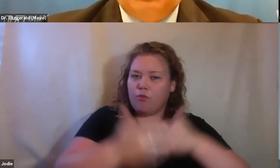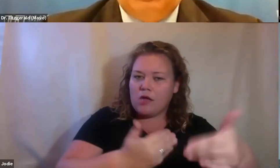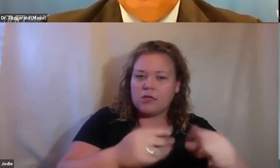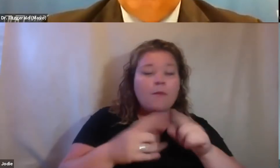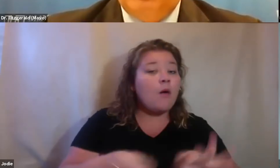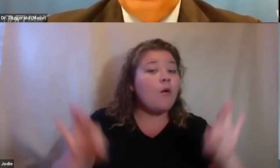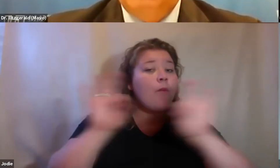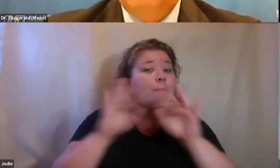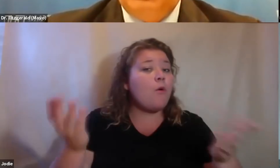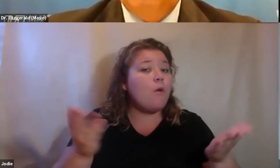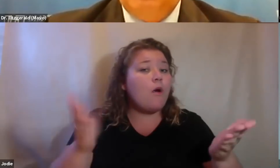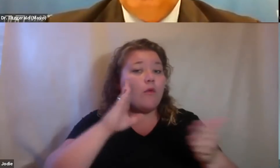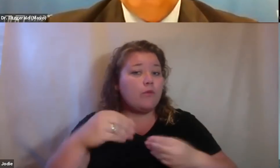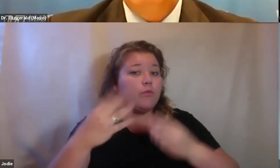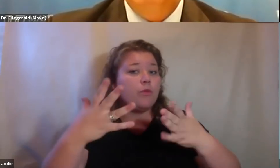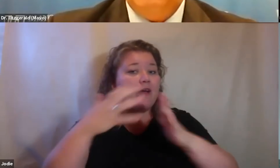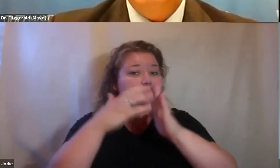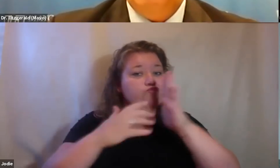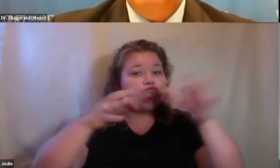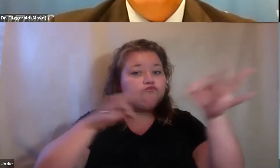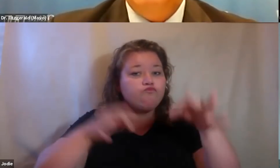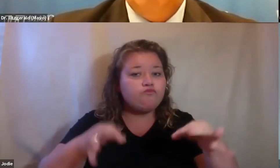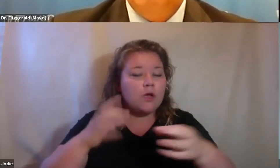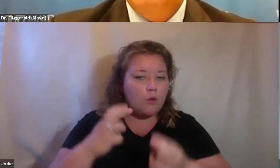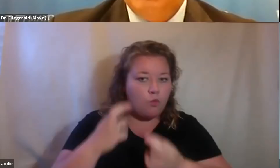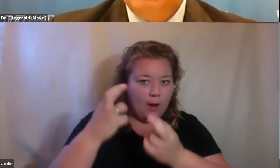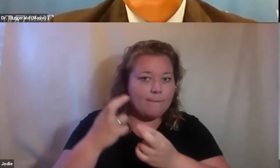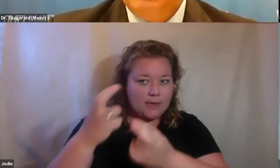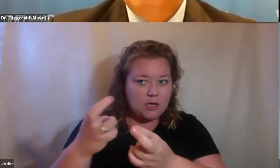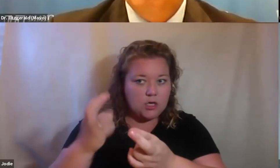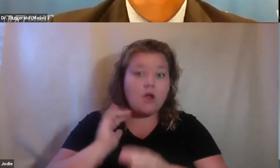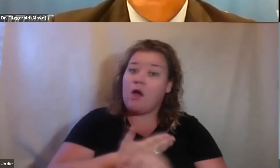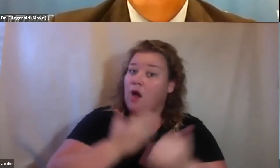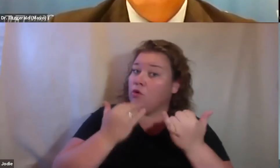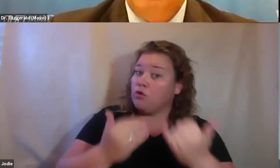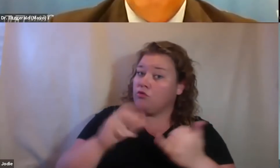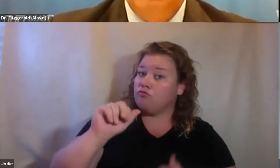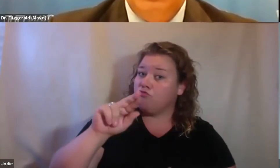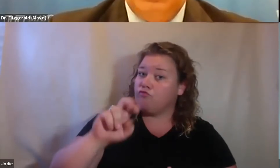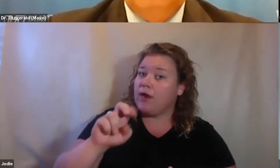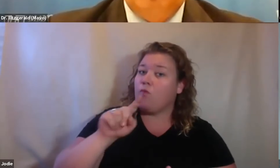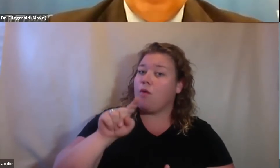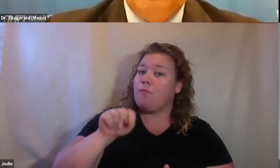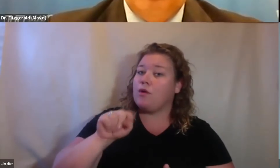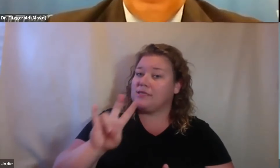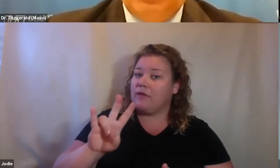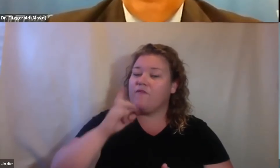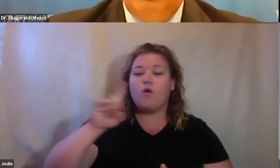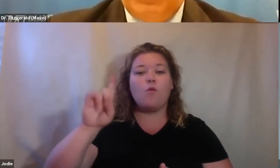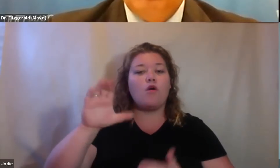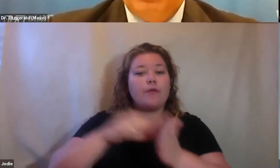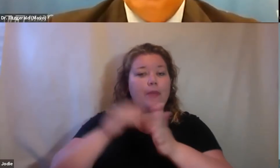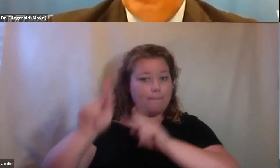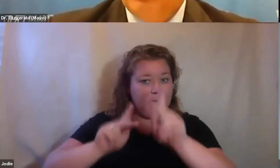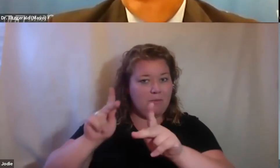Based on metric 1 for the week ending 8/11, our current new case rate is 10.17 as stated per 100,000 people. The trajectory of the